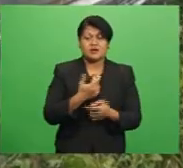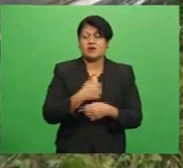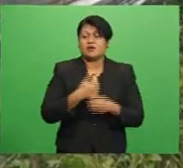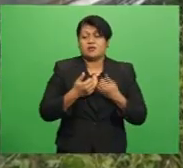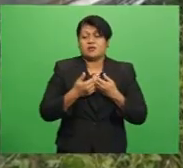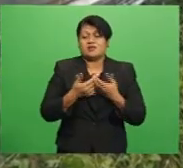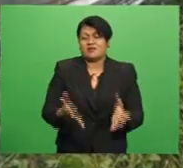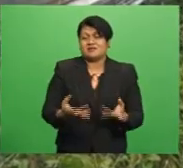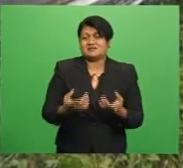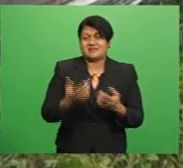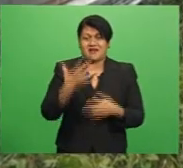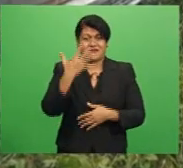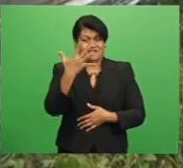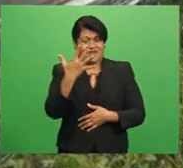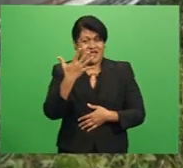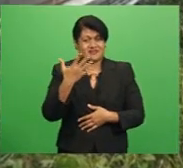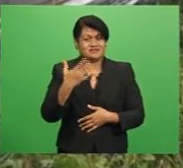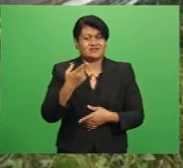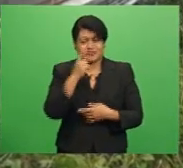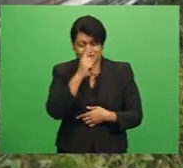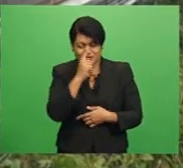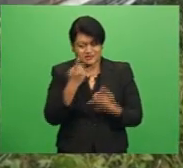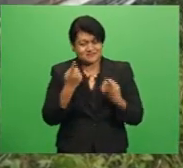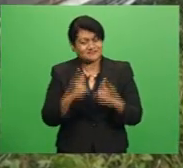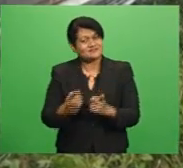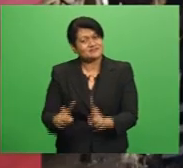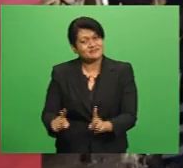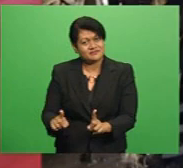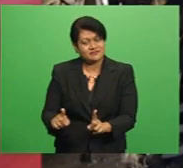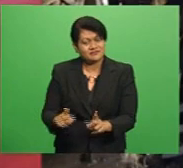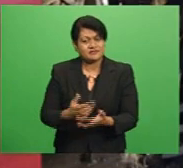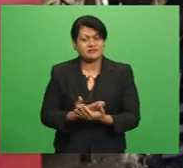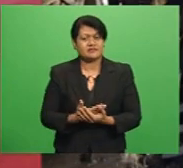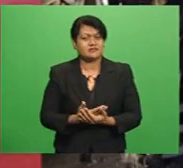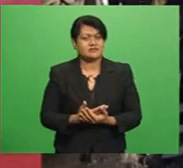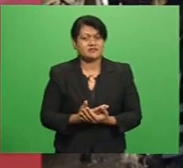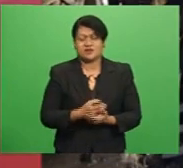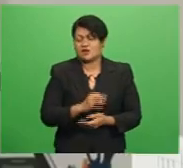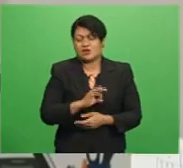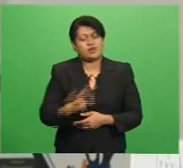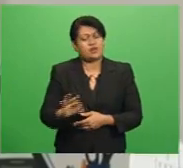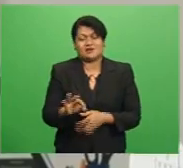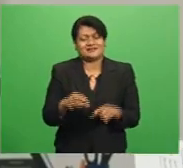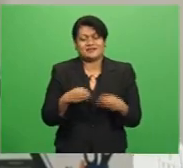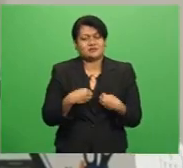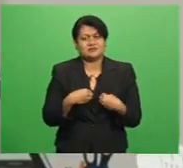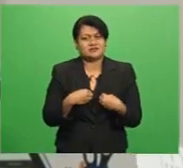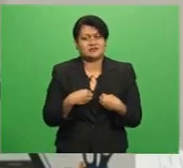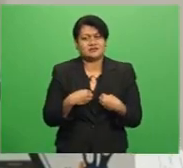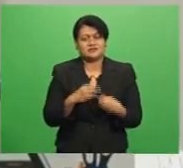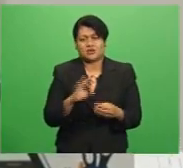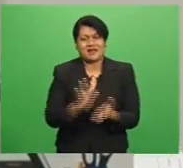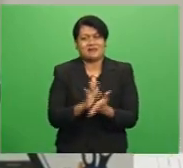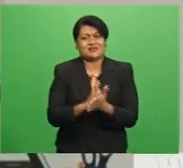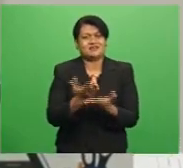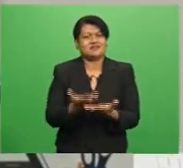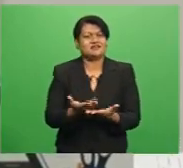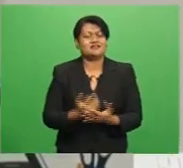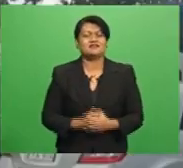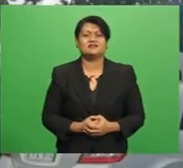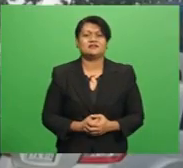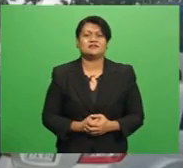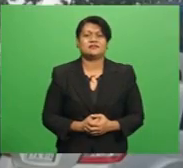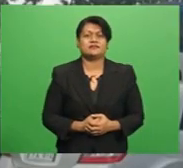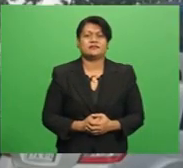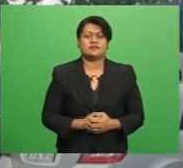lives. So that's 5 lives in a space of 3 days, which is completely unacceptable. Chief Executive Pervez Akbar